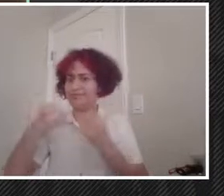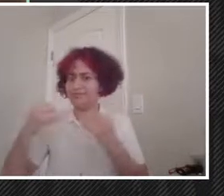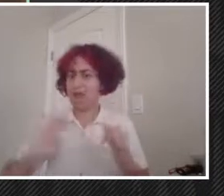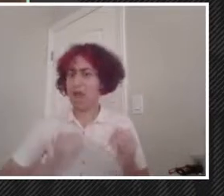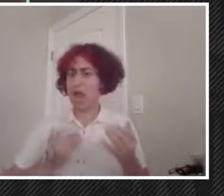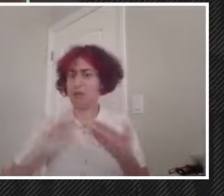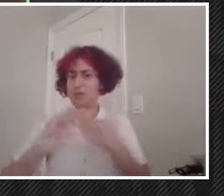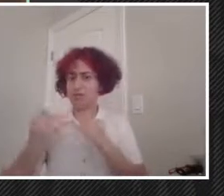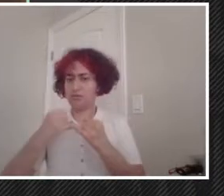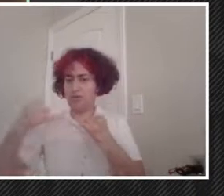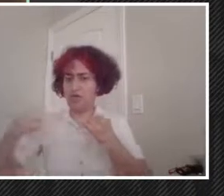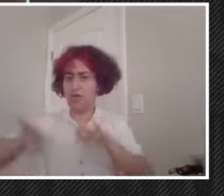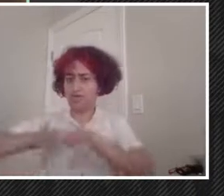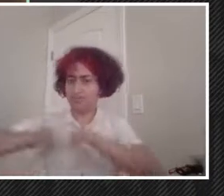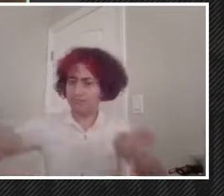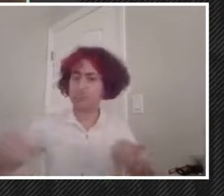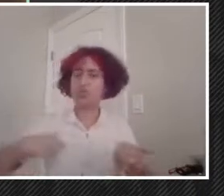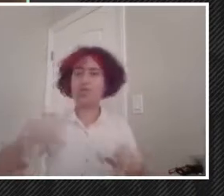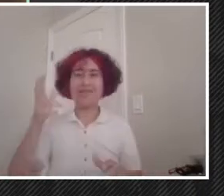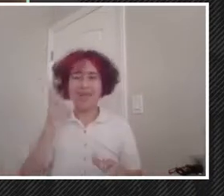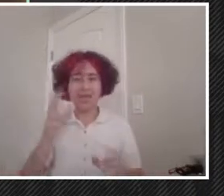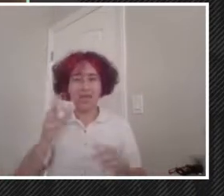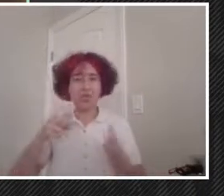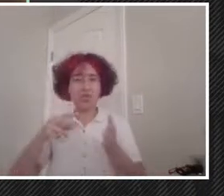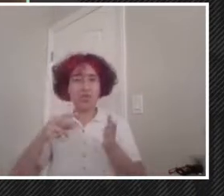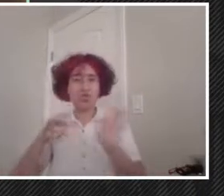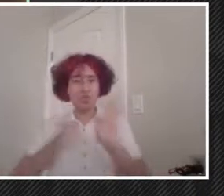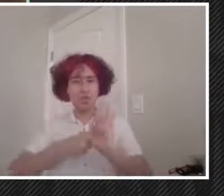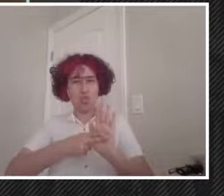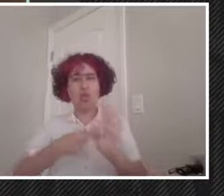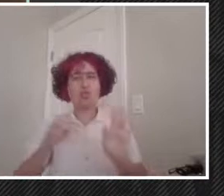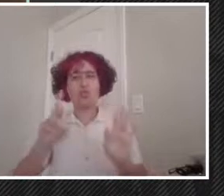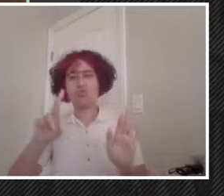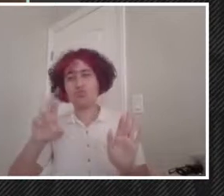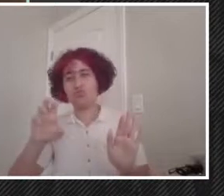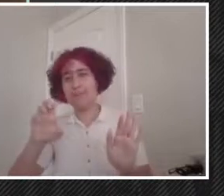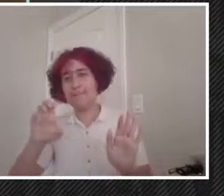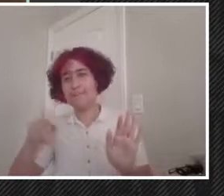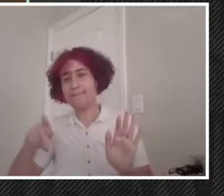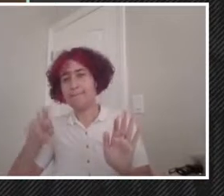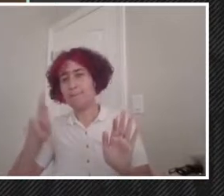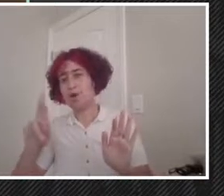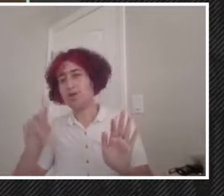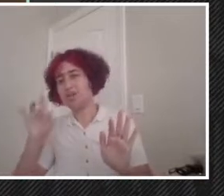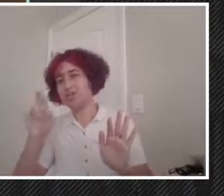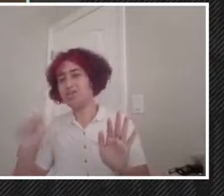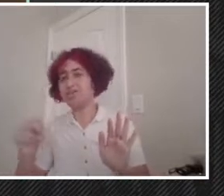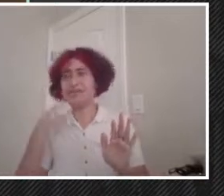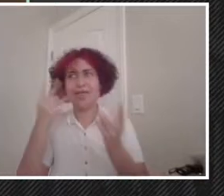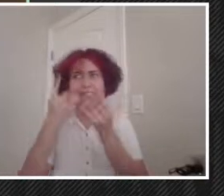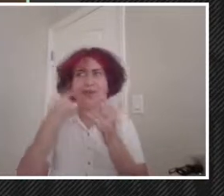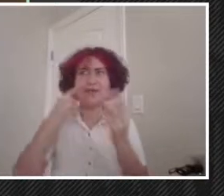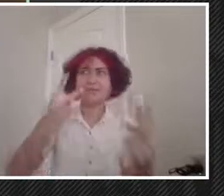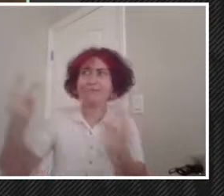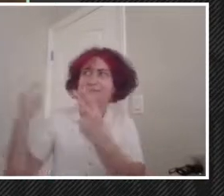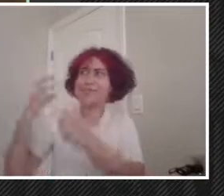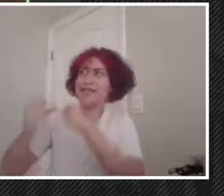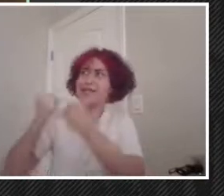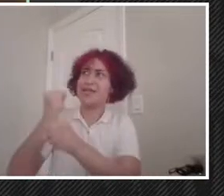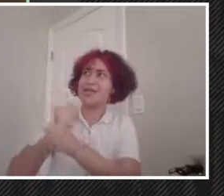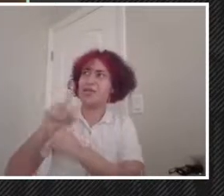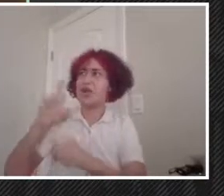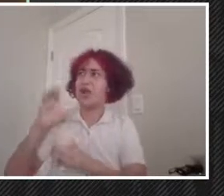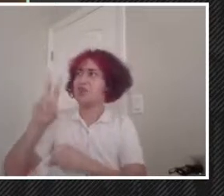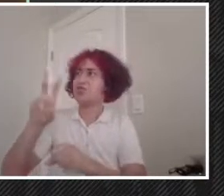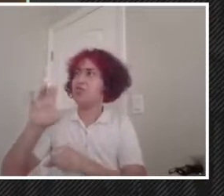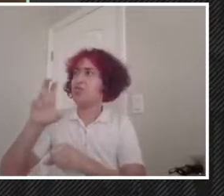you know, think back 100 years, 200 years, 400 years. They can think about the largest prison